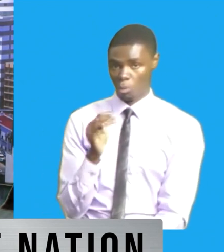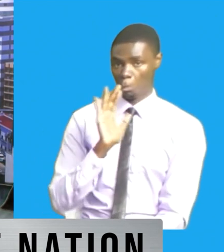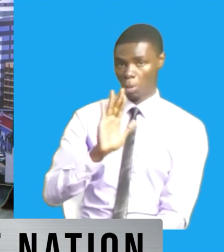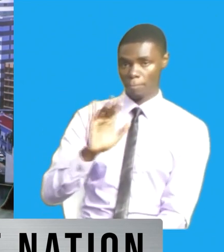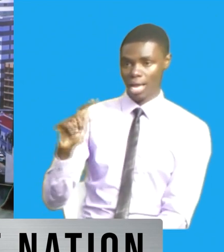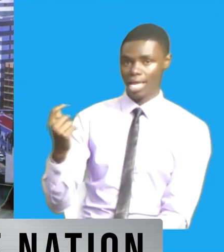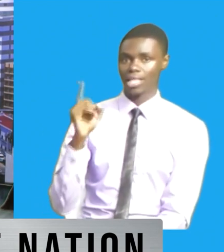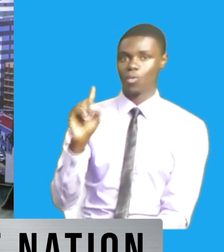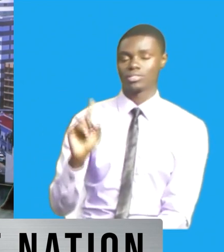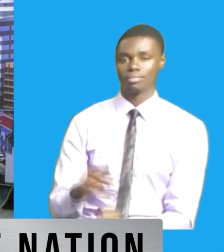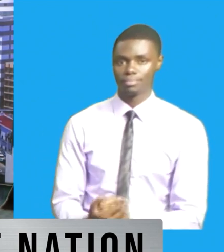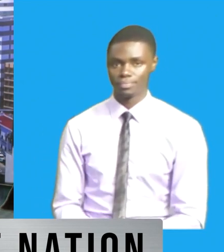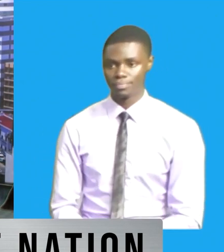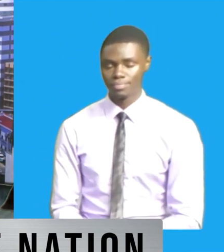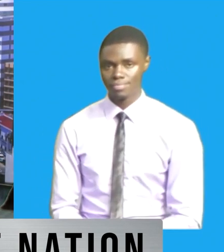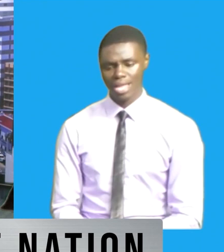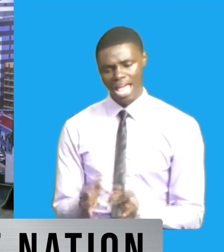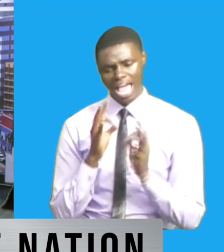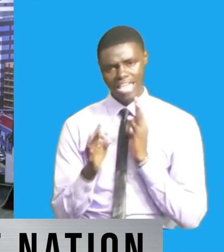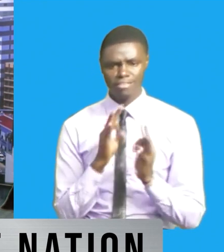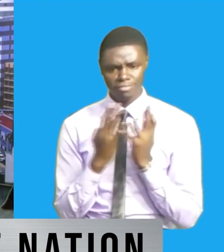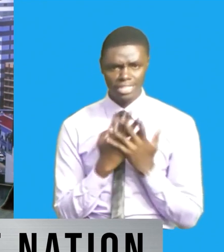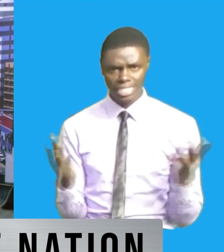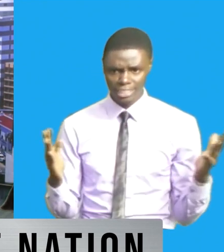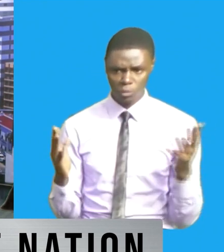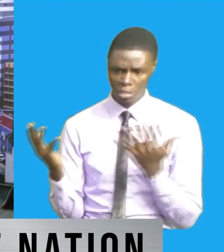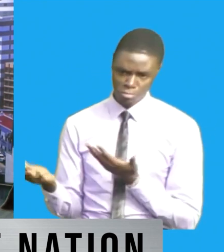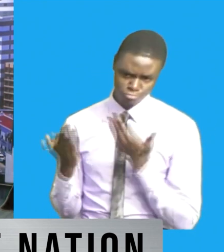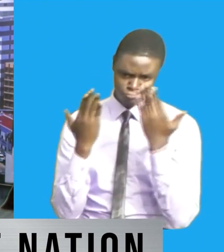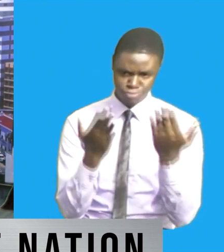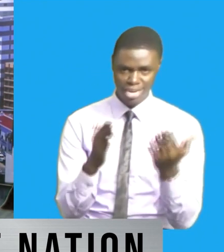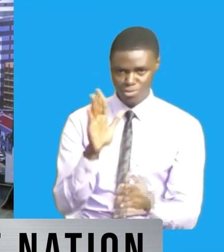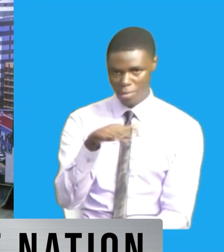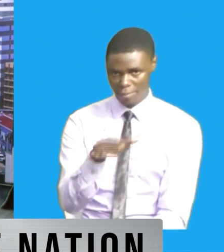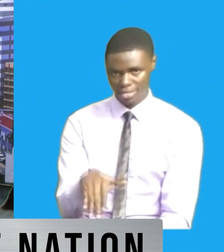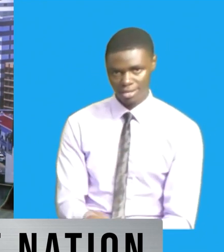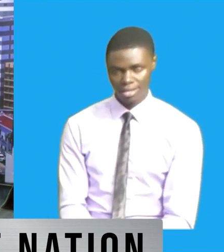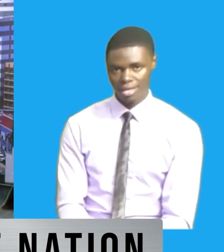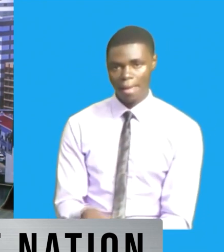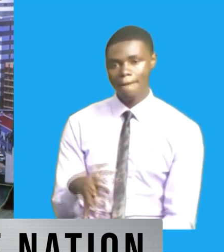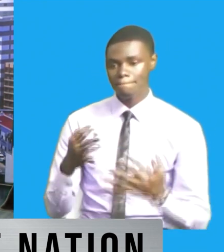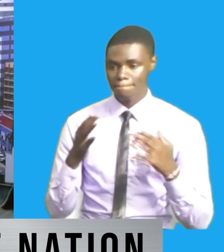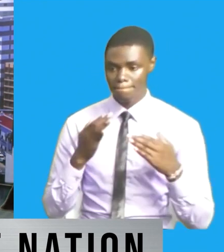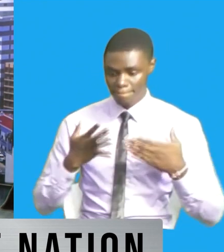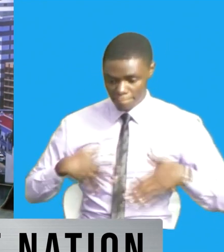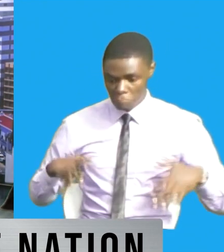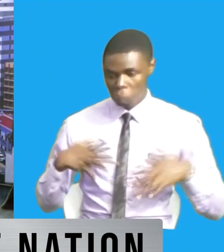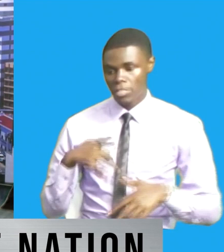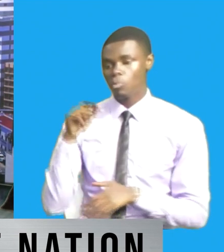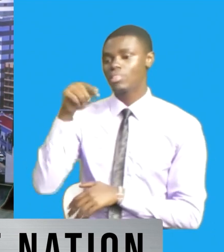Kenya Kwanza. So if this thing is going to be taken to parliament, mwananchi hana chake.